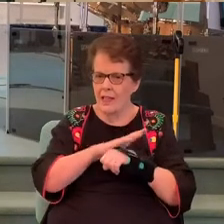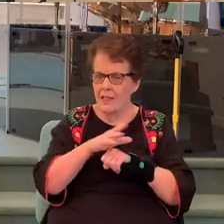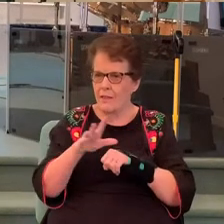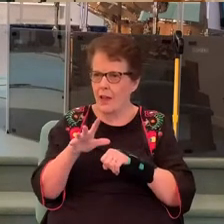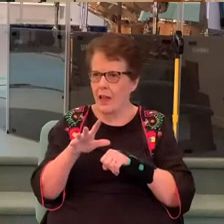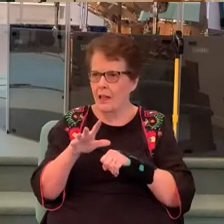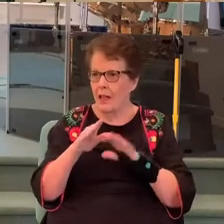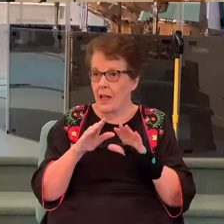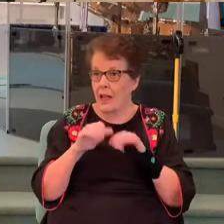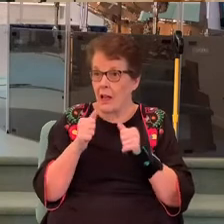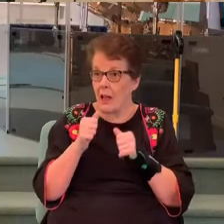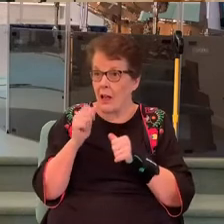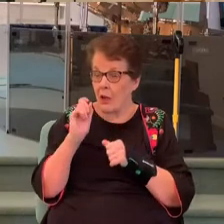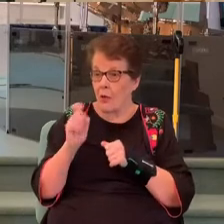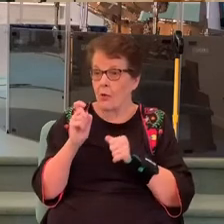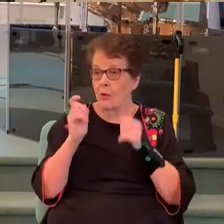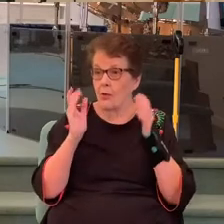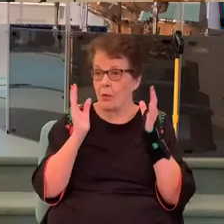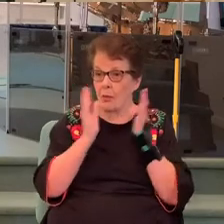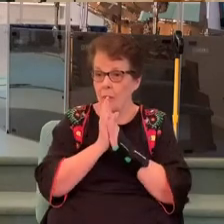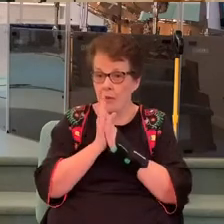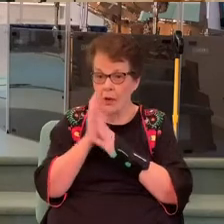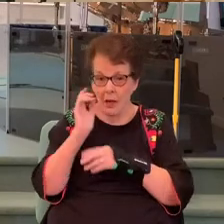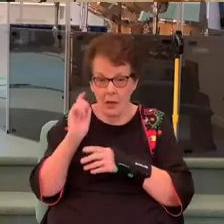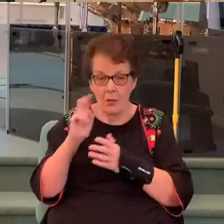How should we pray? We should be righteous.